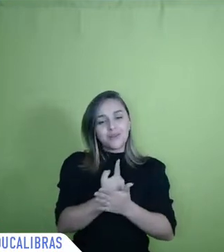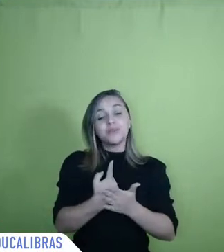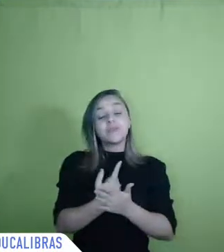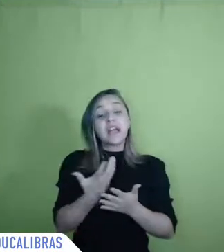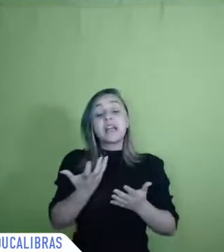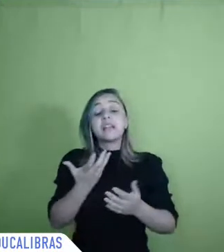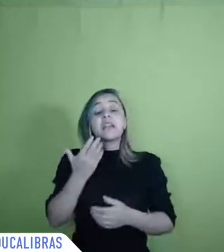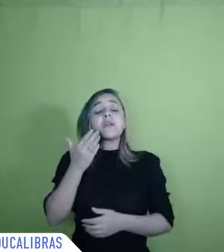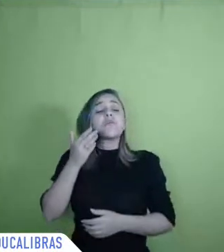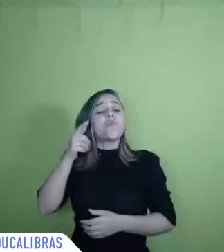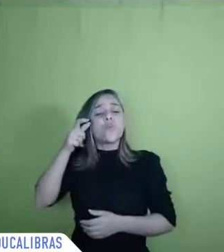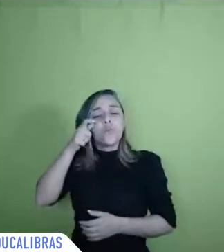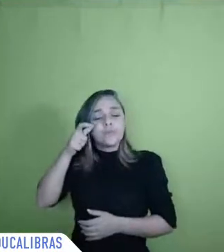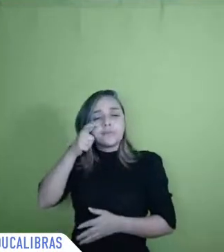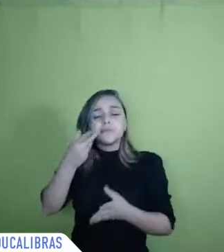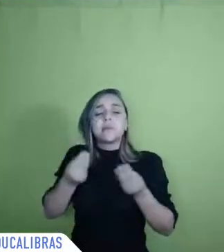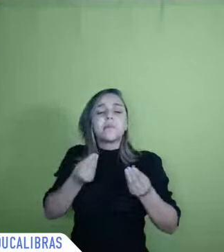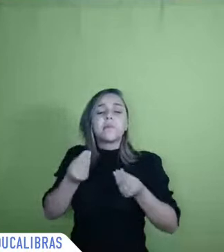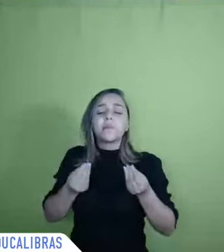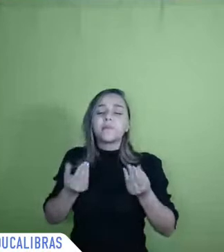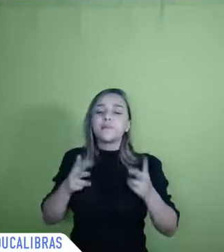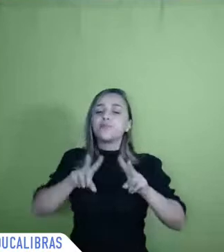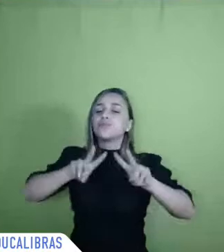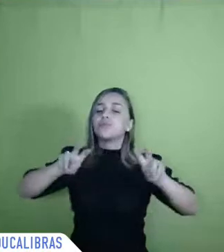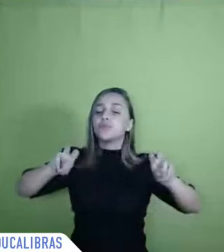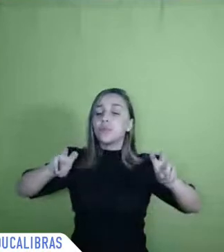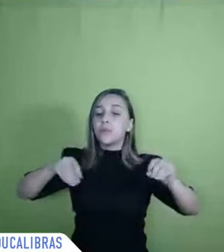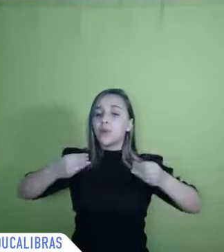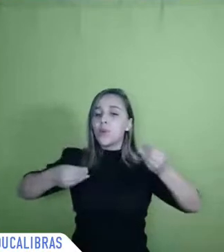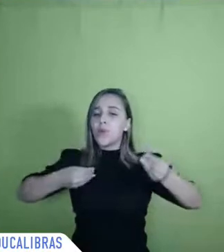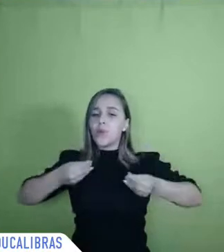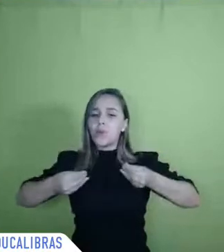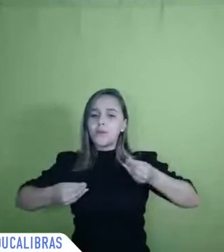economic inequalities in the country? Thank you.